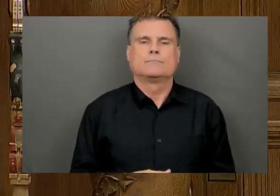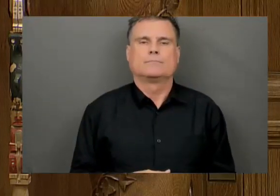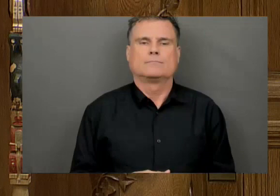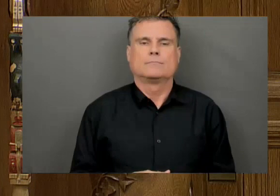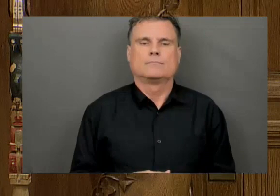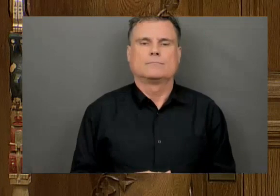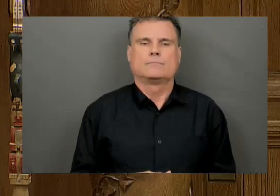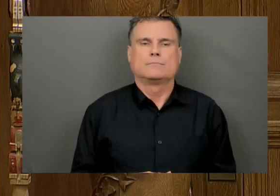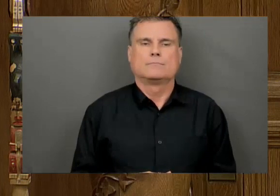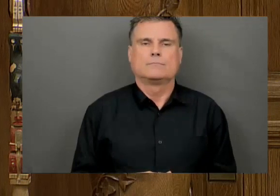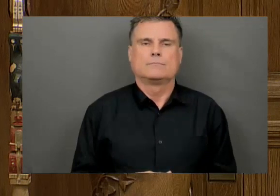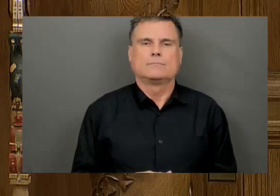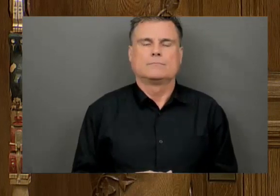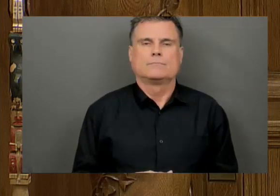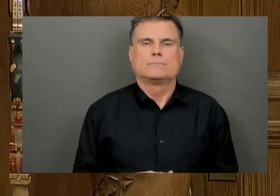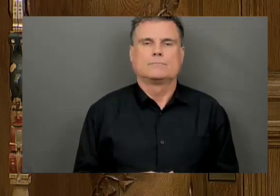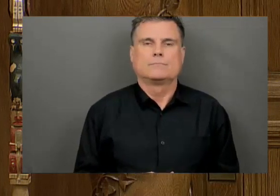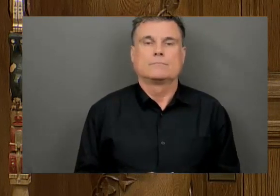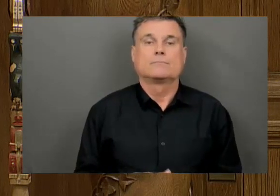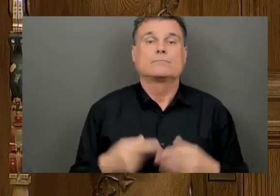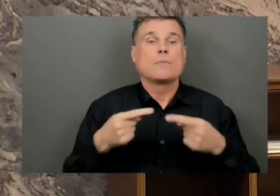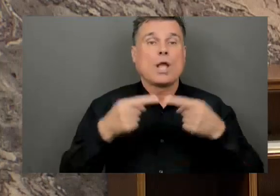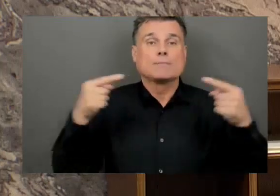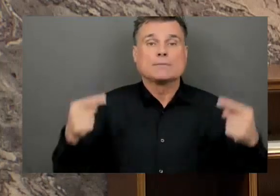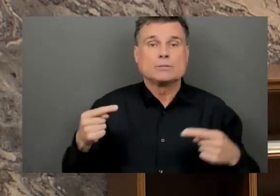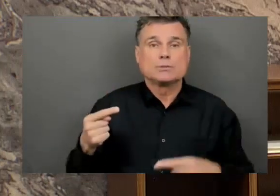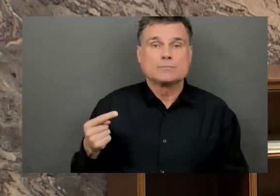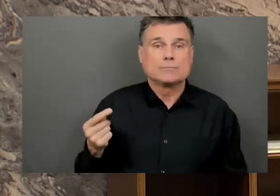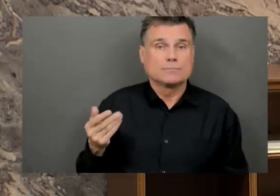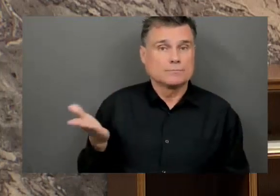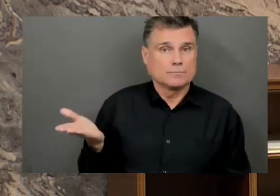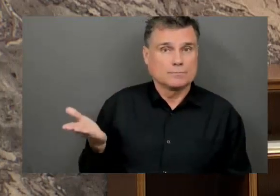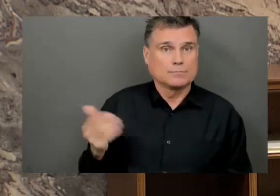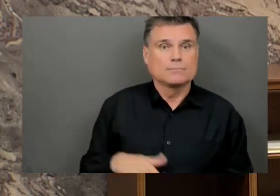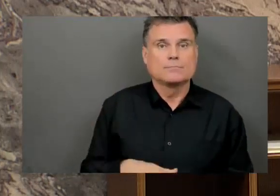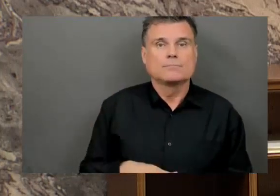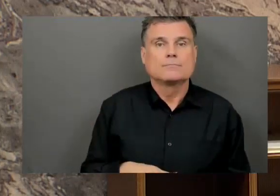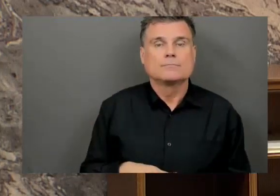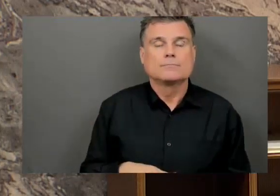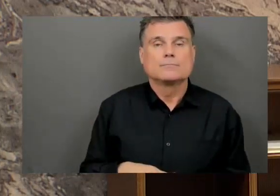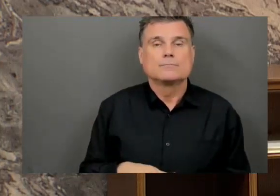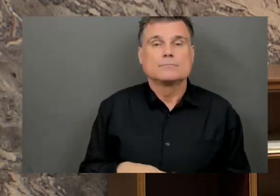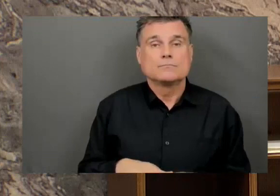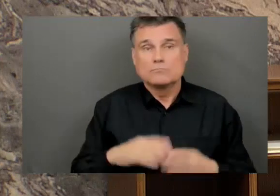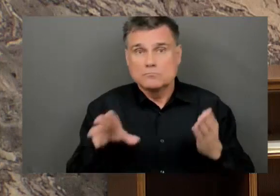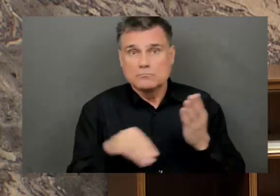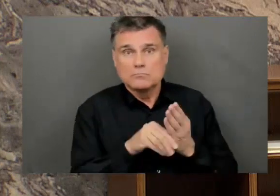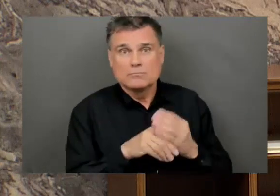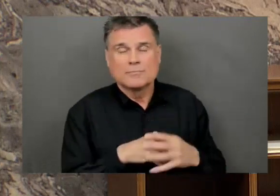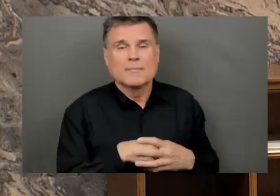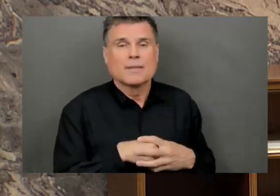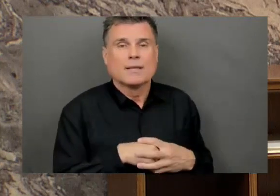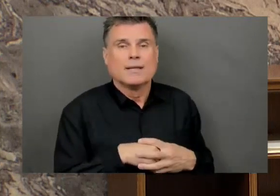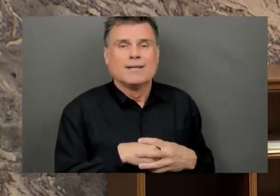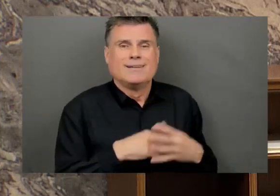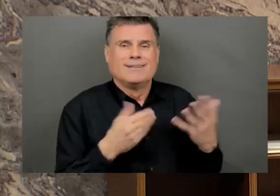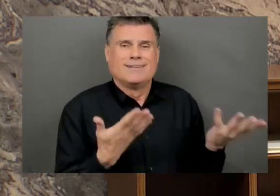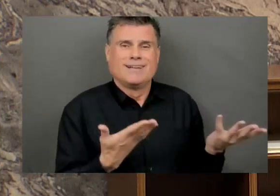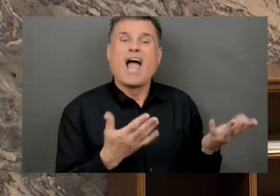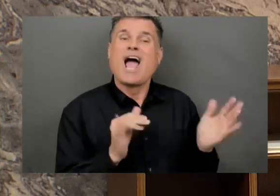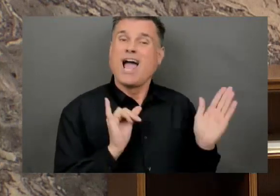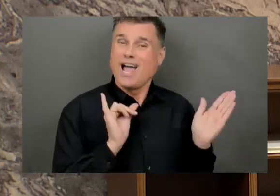Opposition House Leader, supplemental. Well, Mr. Speaker, the minister took this so seriously that she did nothing when